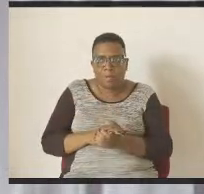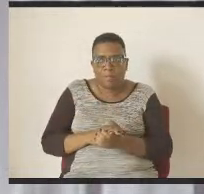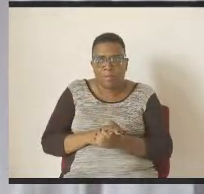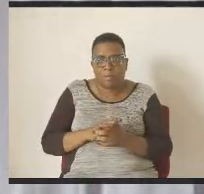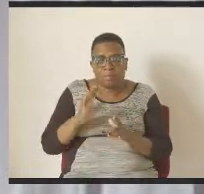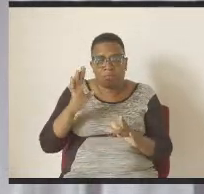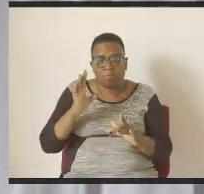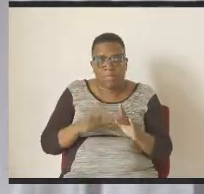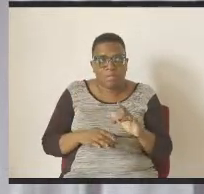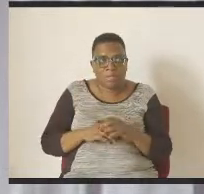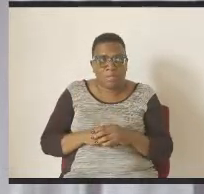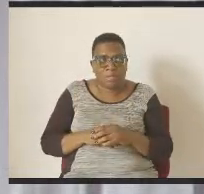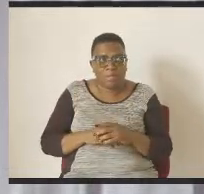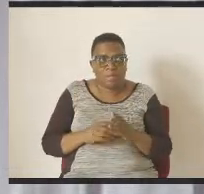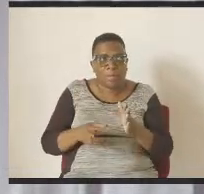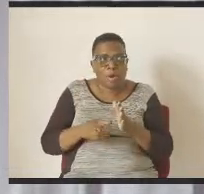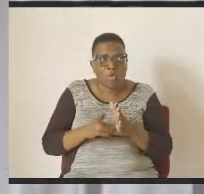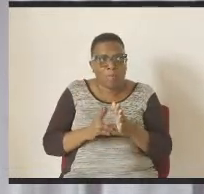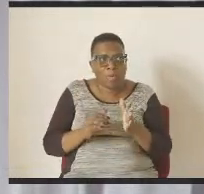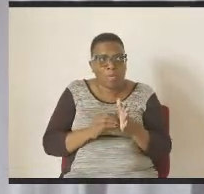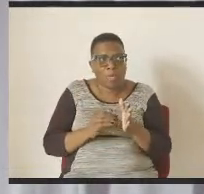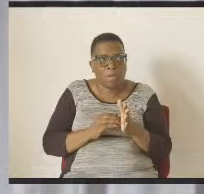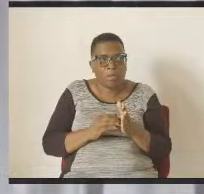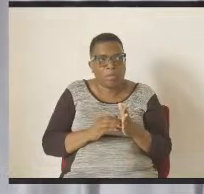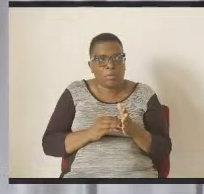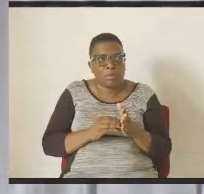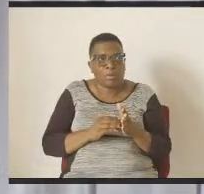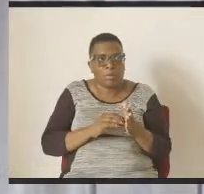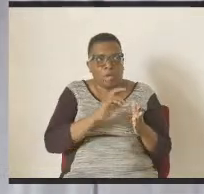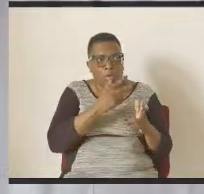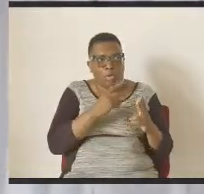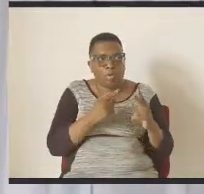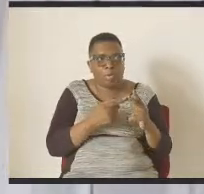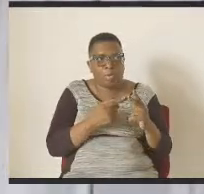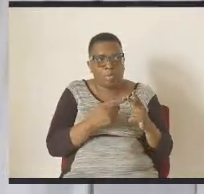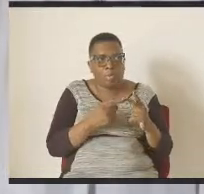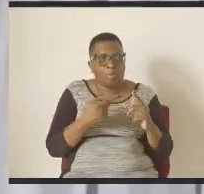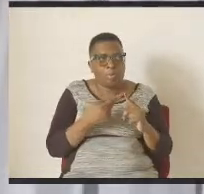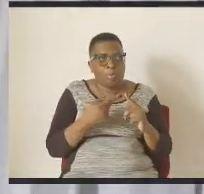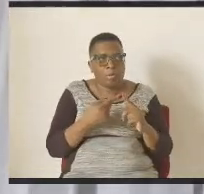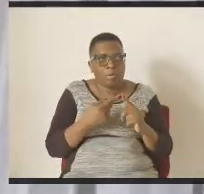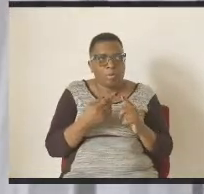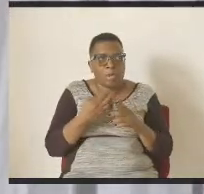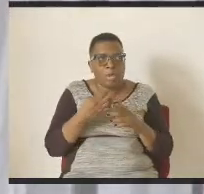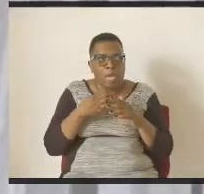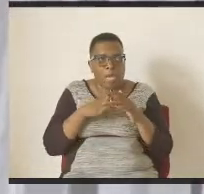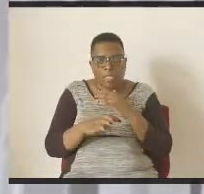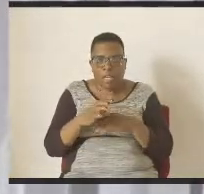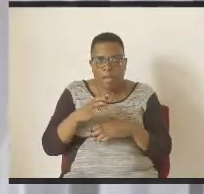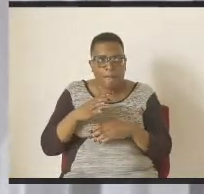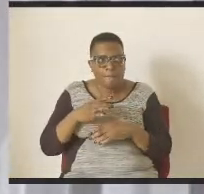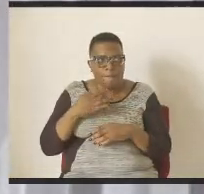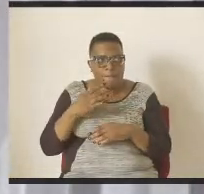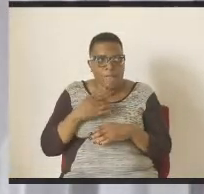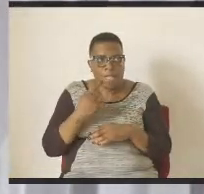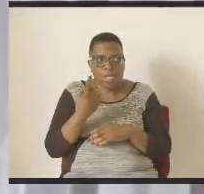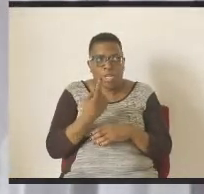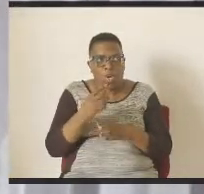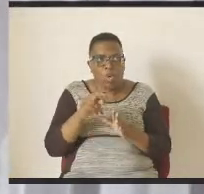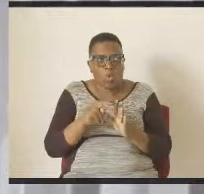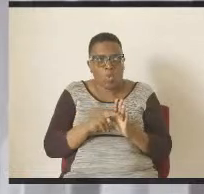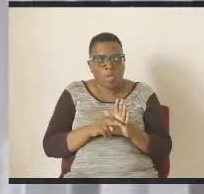three, we got to try to enter into, to feel the aloneness of